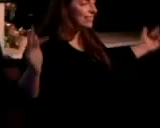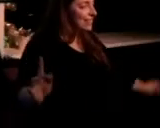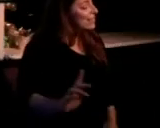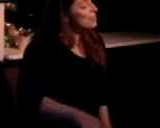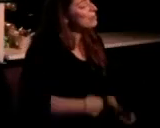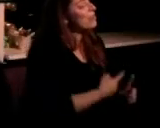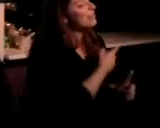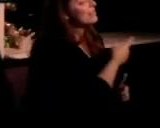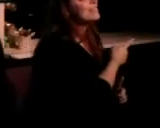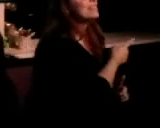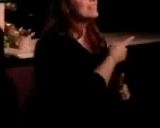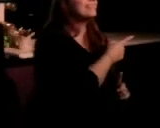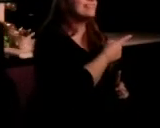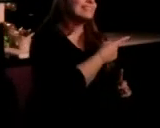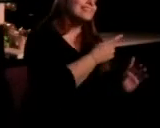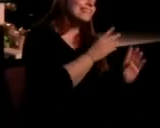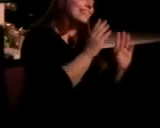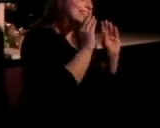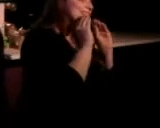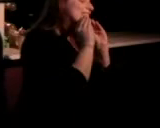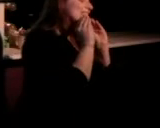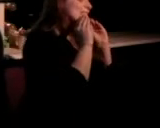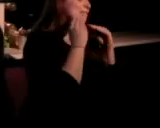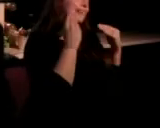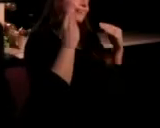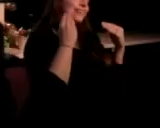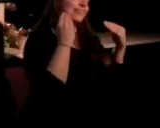smiles. It's when he